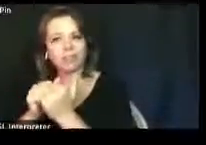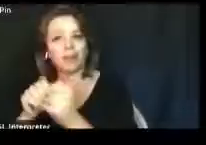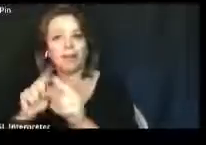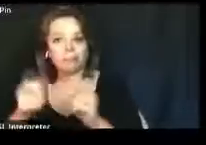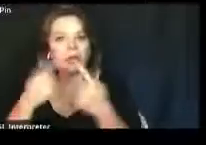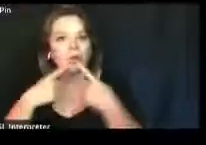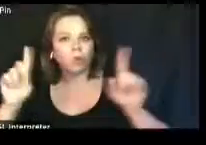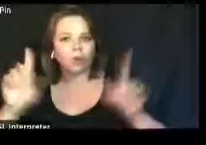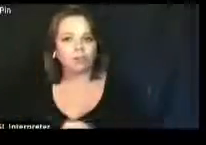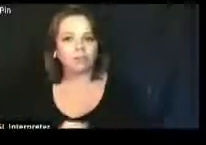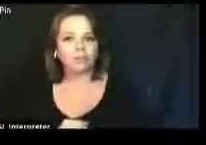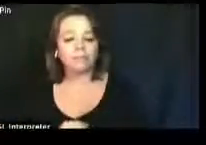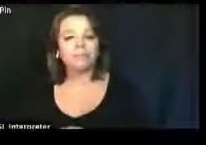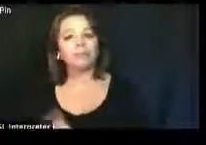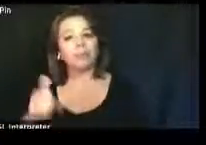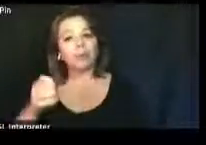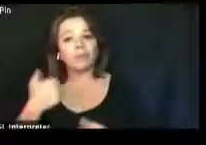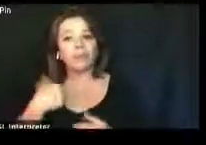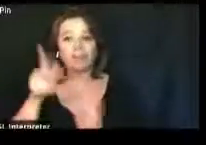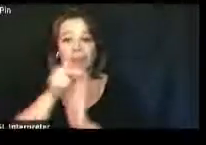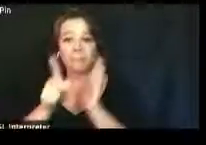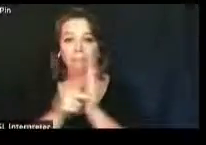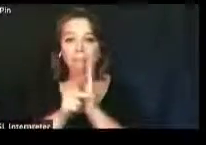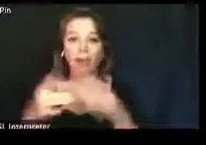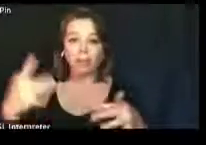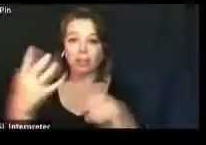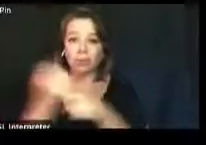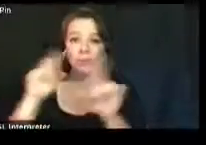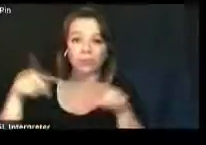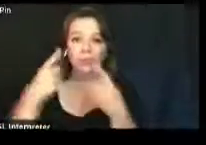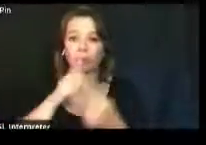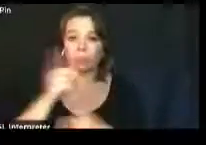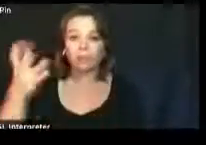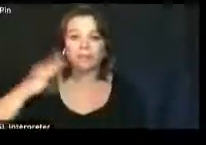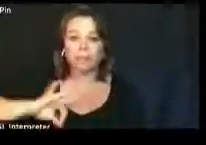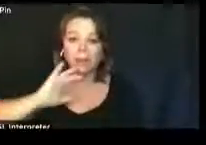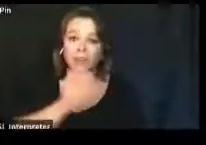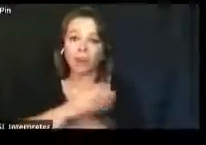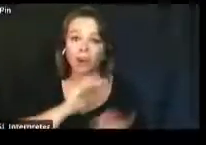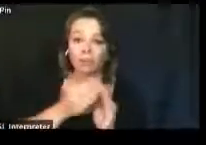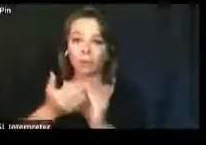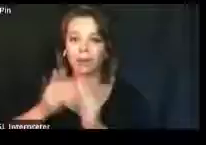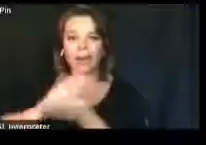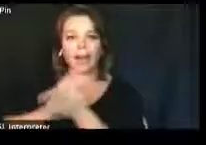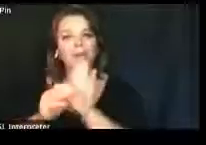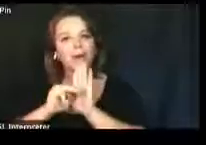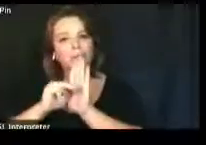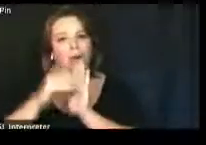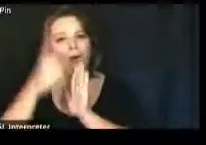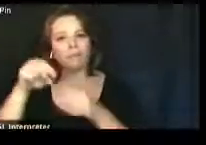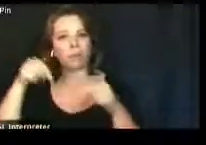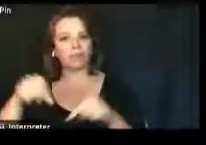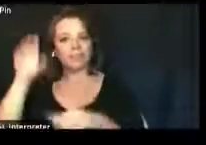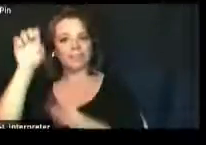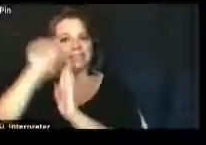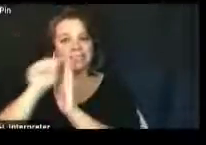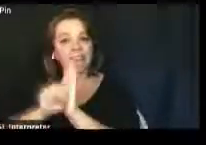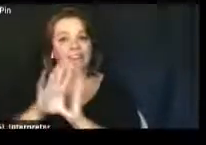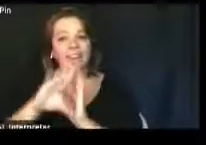only our community, but have become models for the state of California and the nation, like our Long Beach College Promise